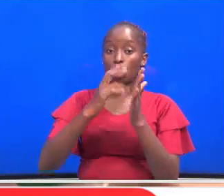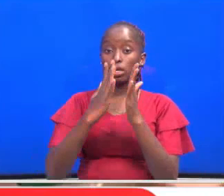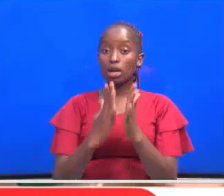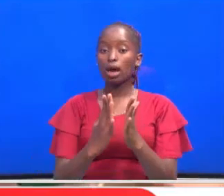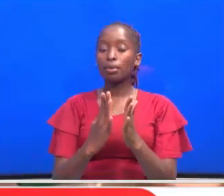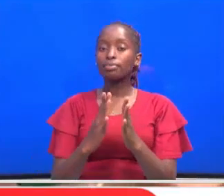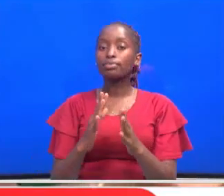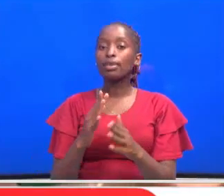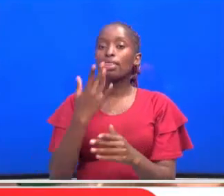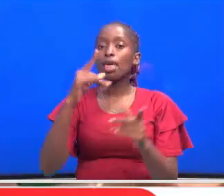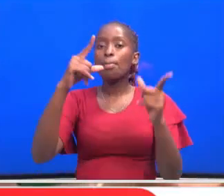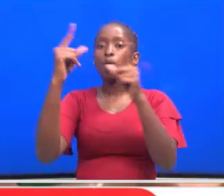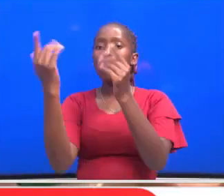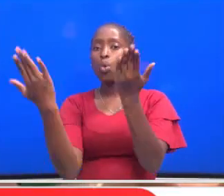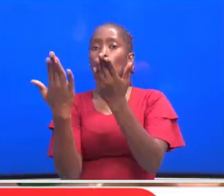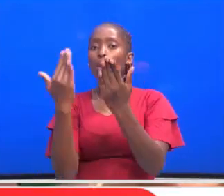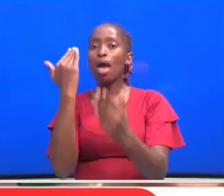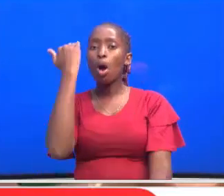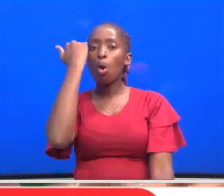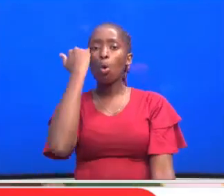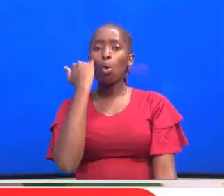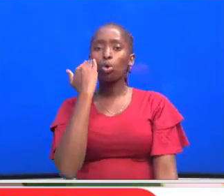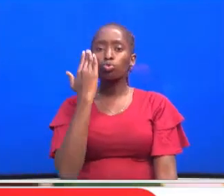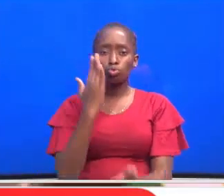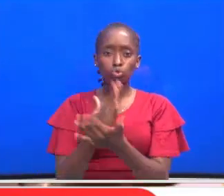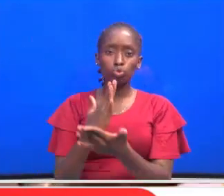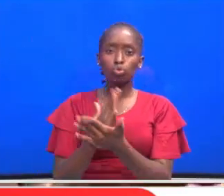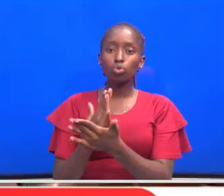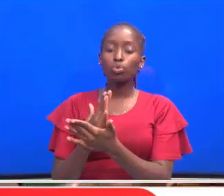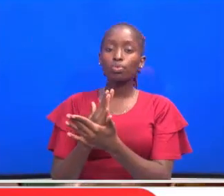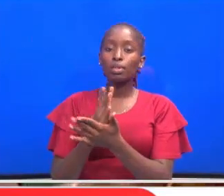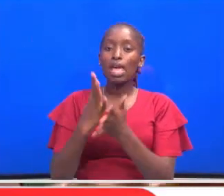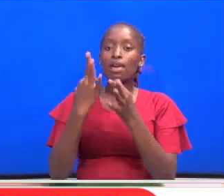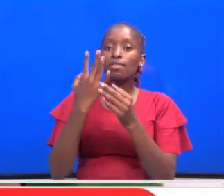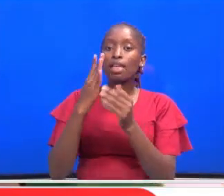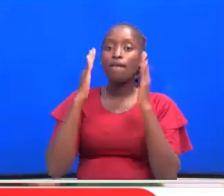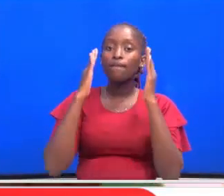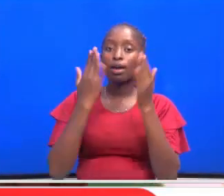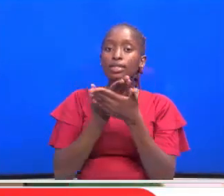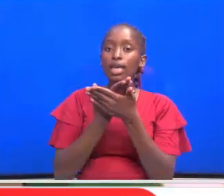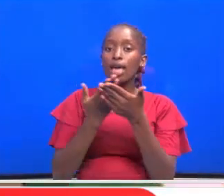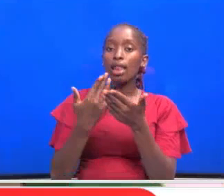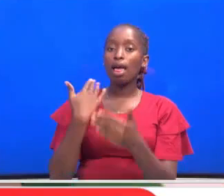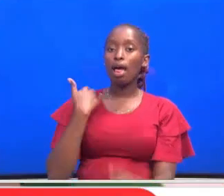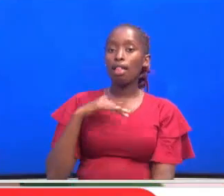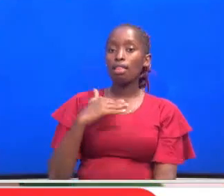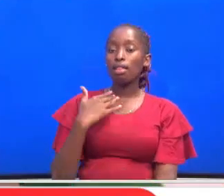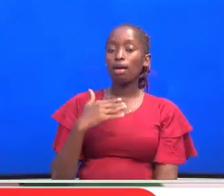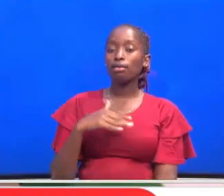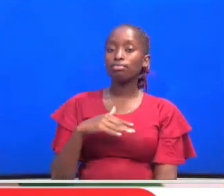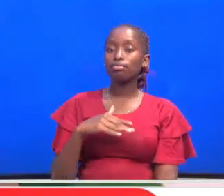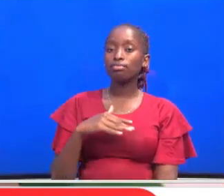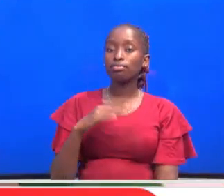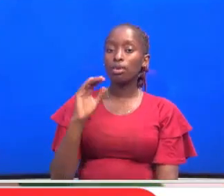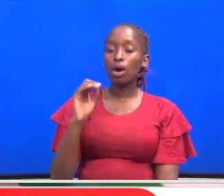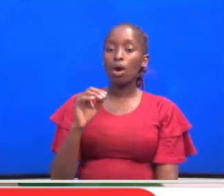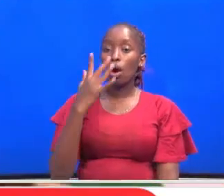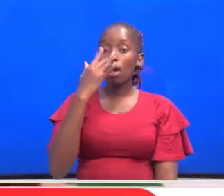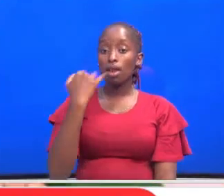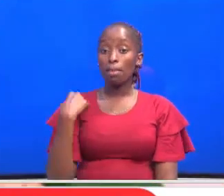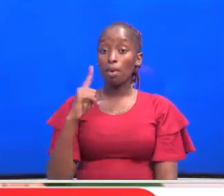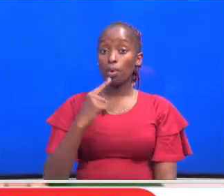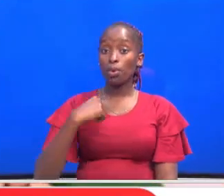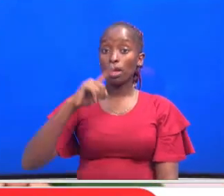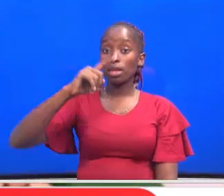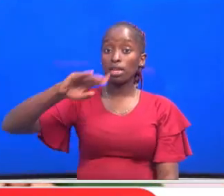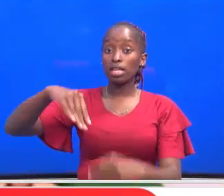the contractors went to court. Right? Because they hadn't committed any crime. Number one, we were supposed to give them land to do the